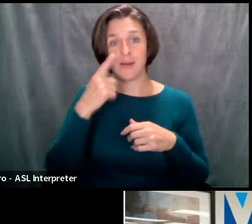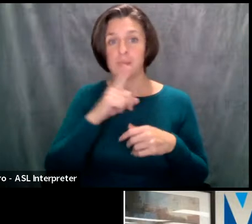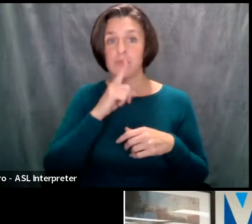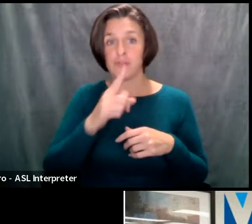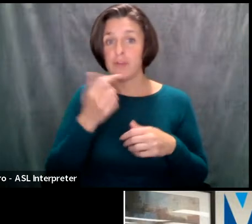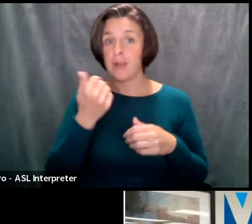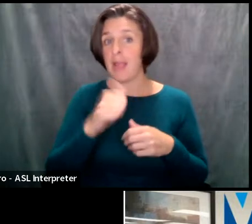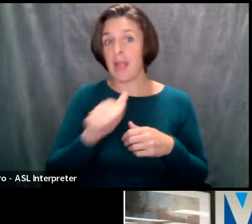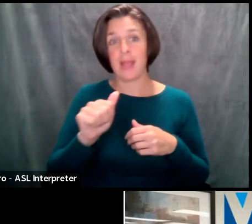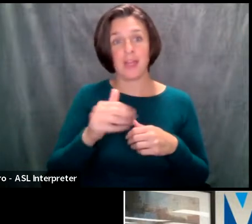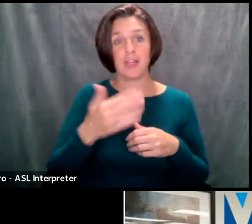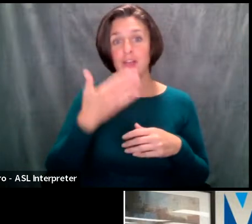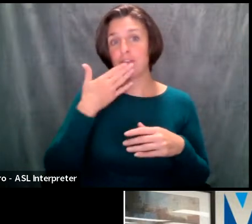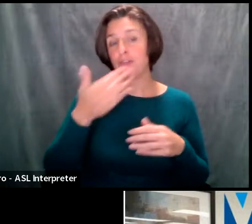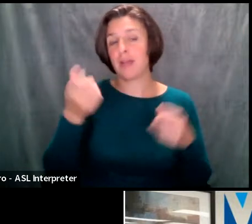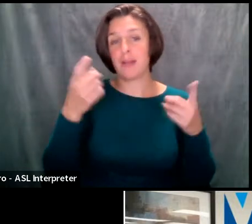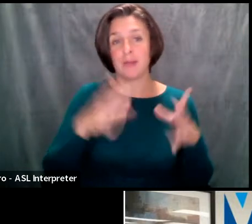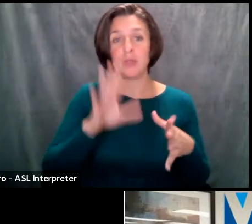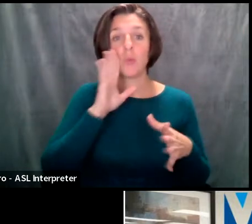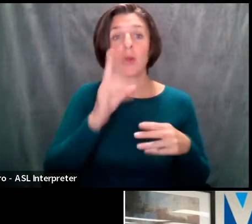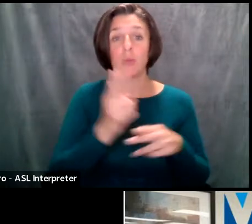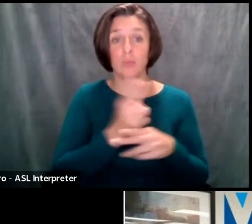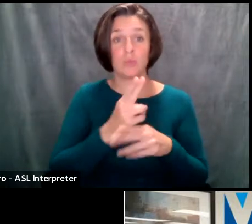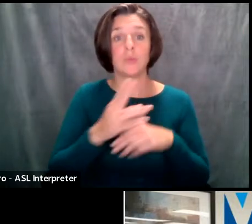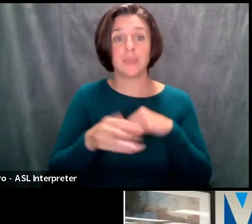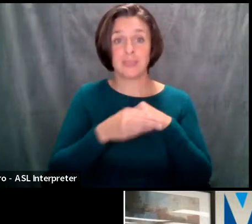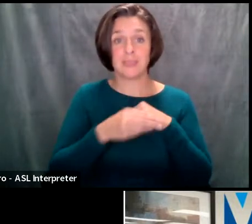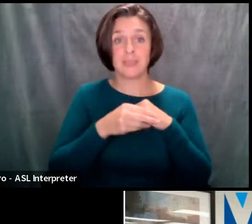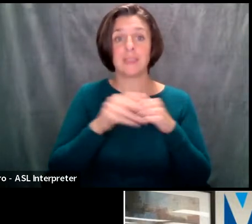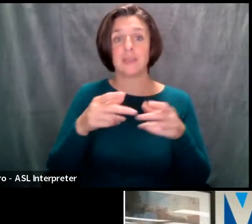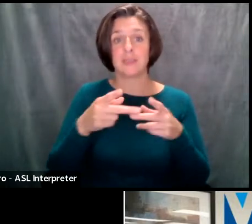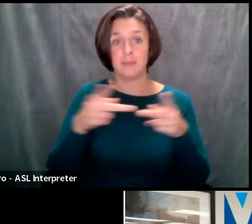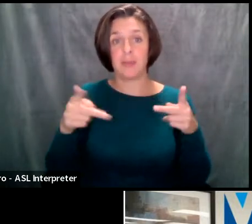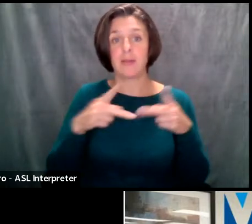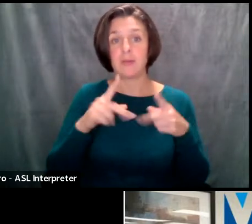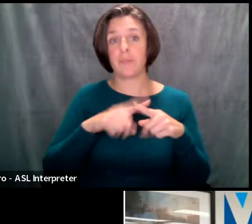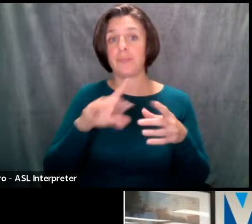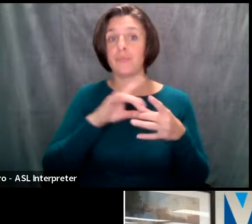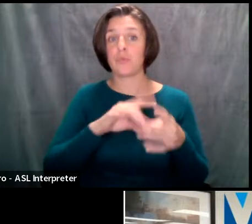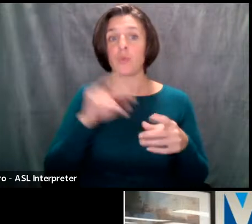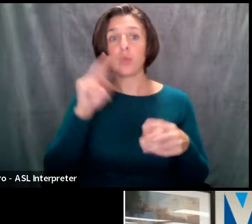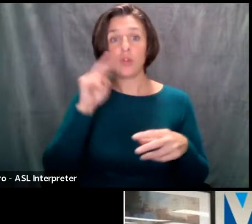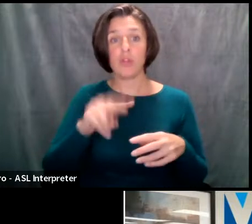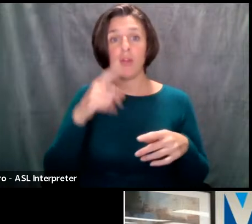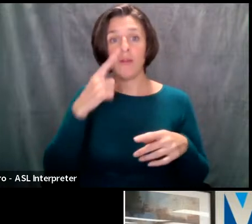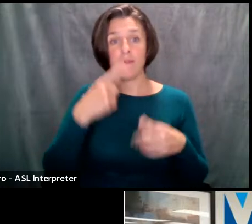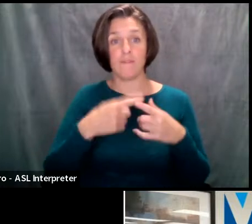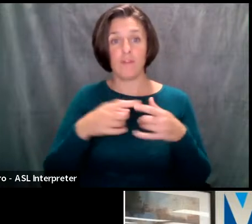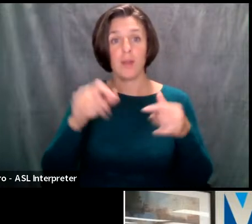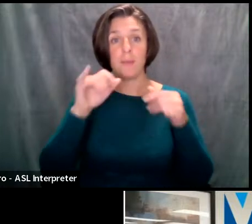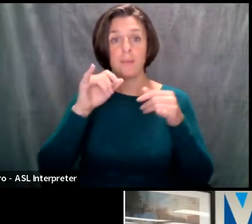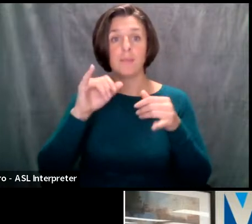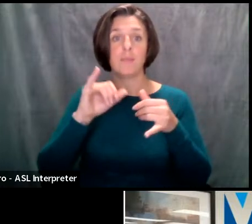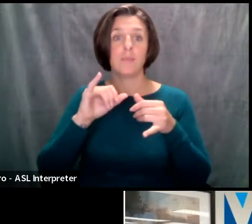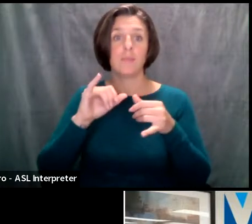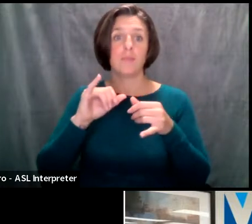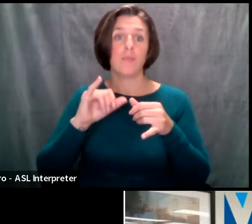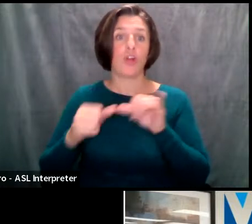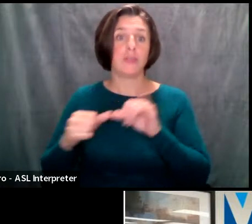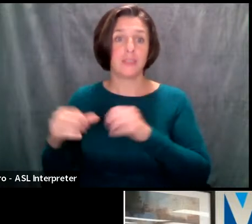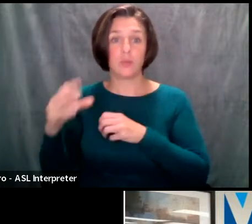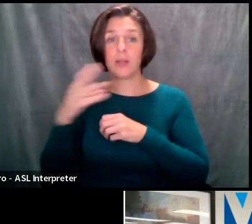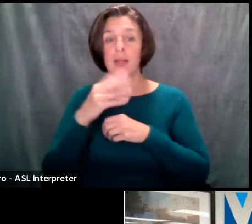use additional space, but in terms of when we look at it from an architectural and a building standpoint, that would